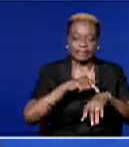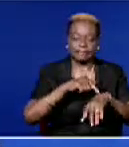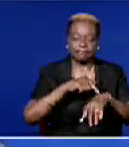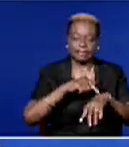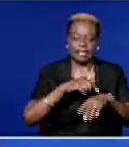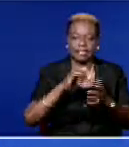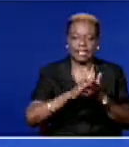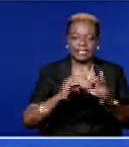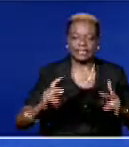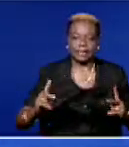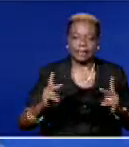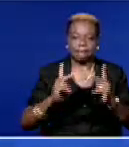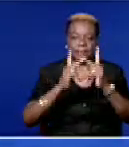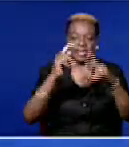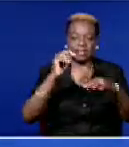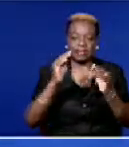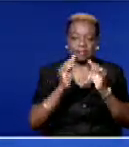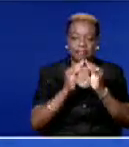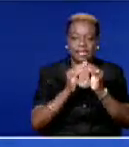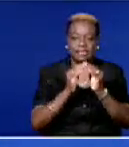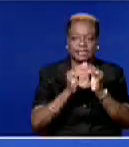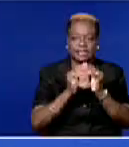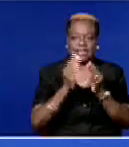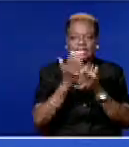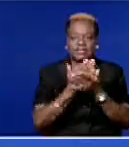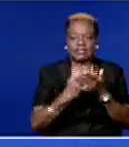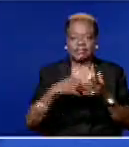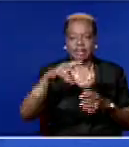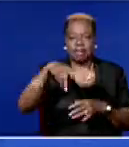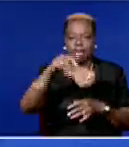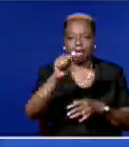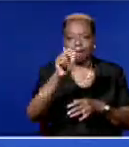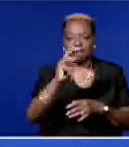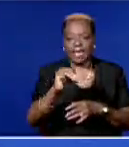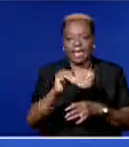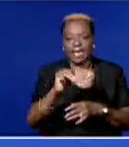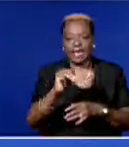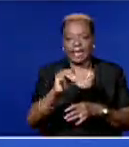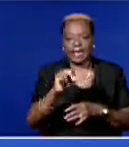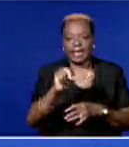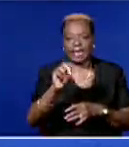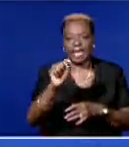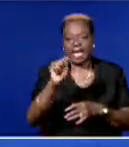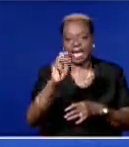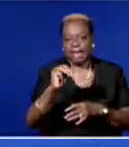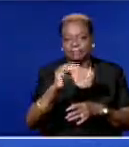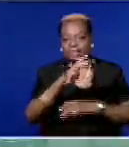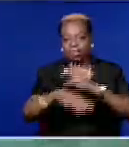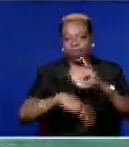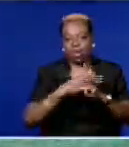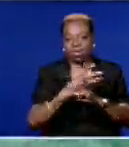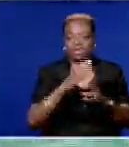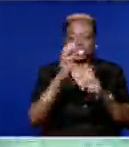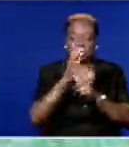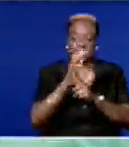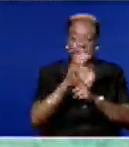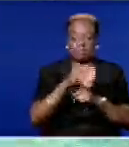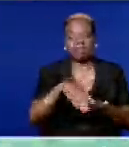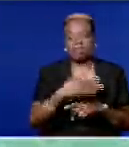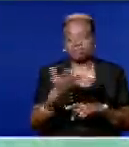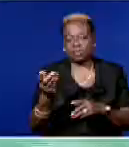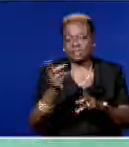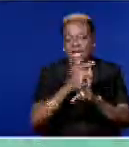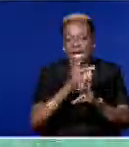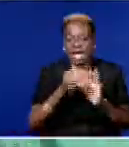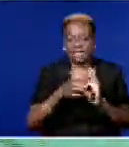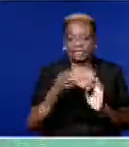that peak meet, especially like some of them is Pan Am, so other of them is it's World Championships and those kind of things. And that's been a look at